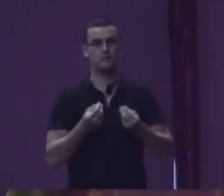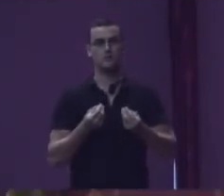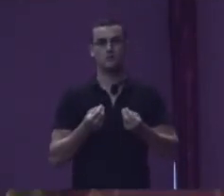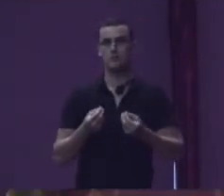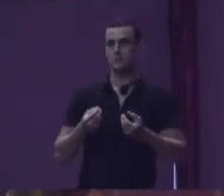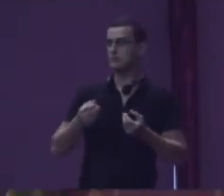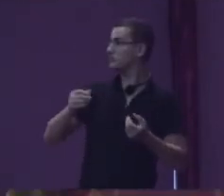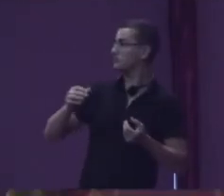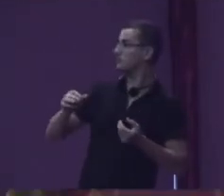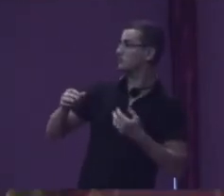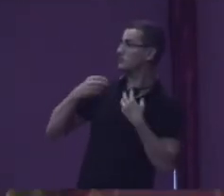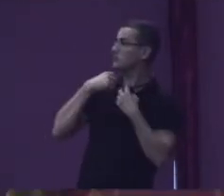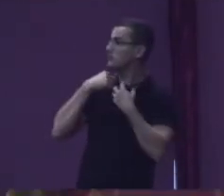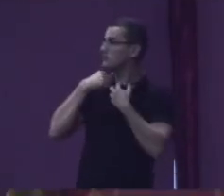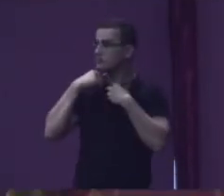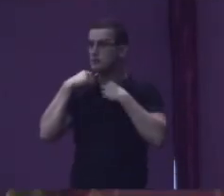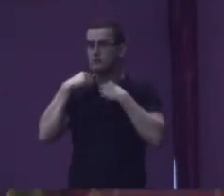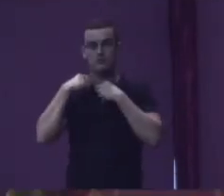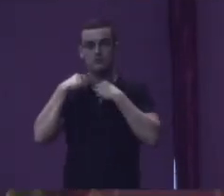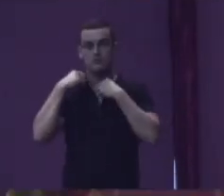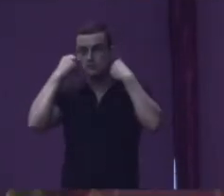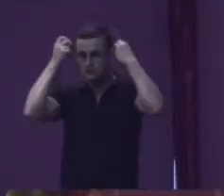Obrigada.